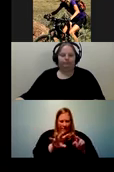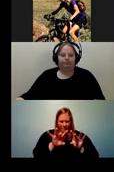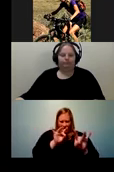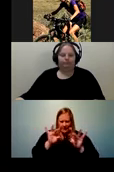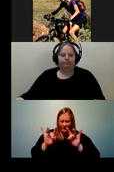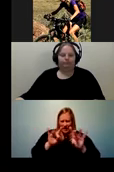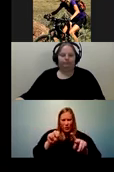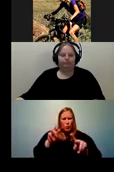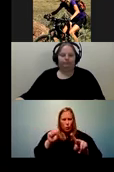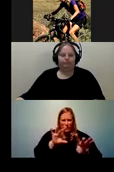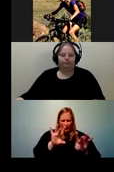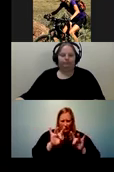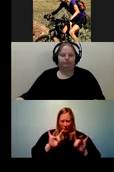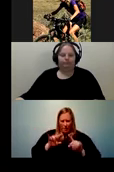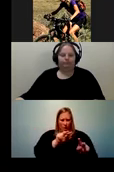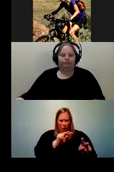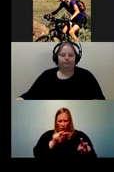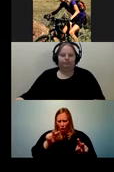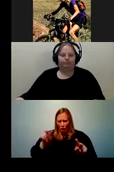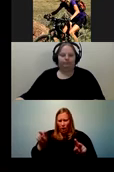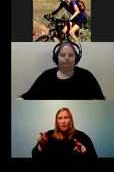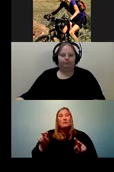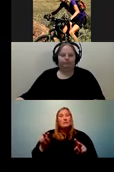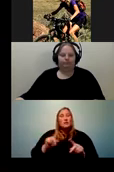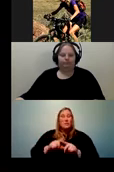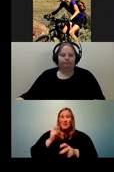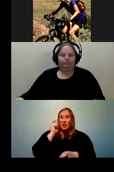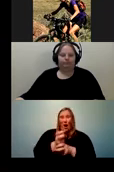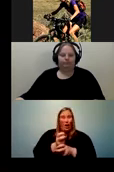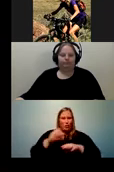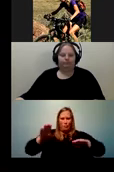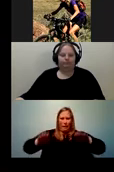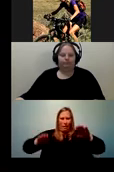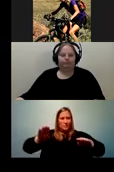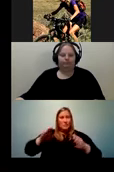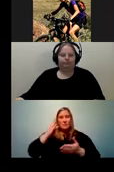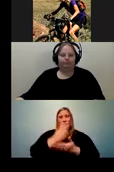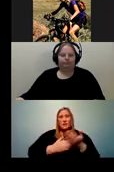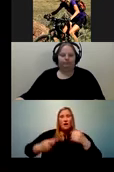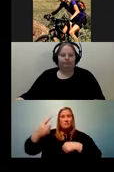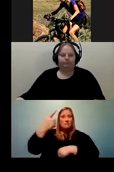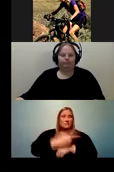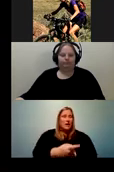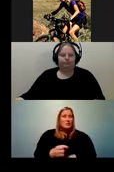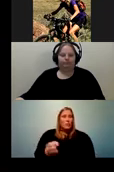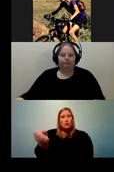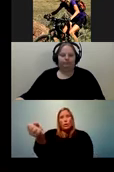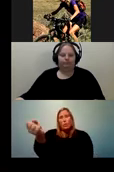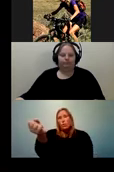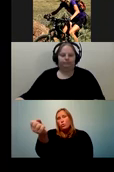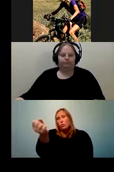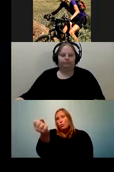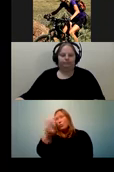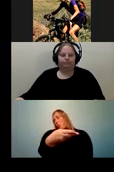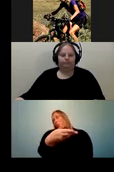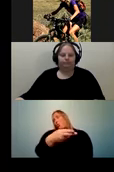things out. And it's difficult. And some days I just want to throw some of that stuff, just throw my computer